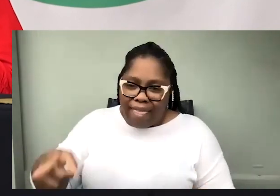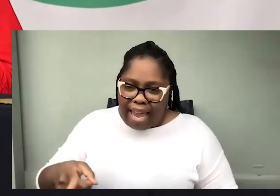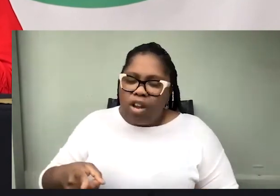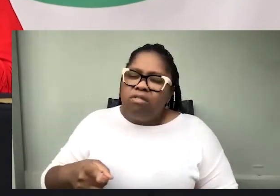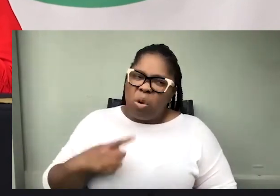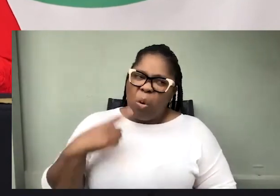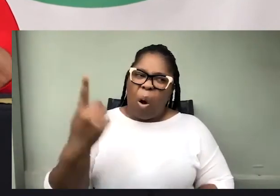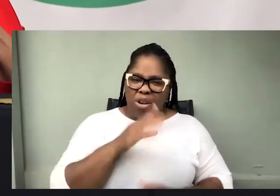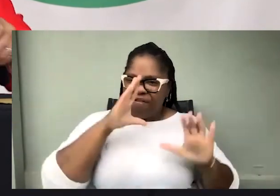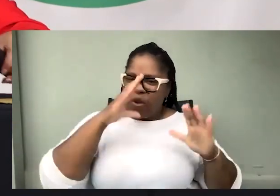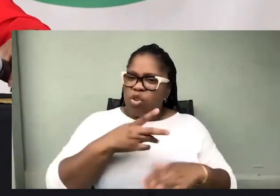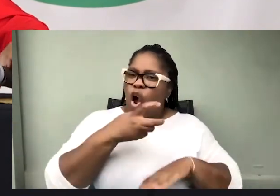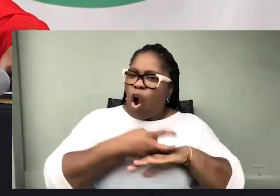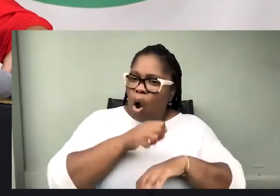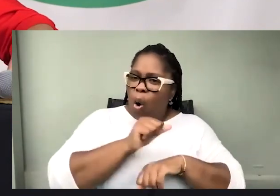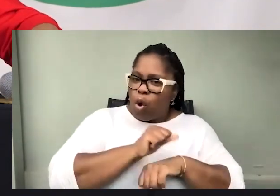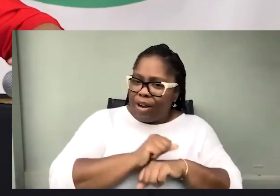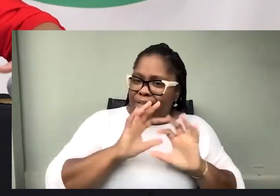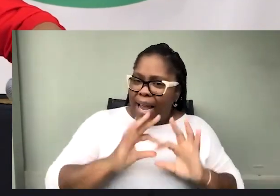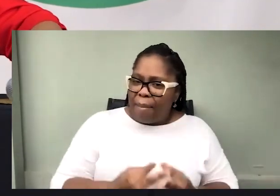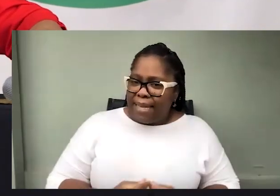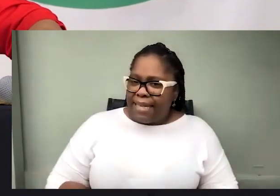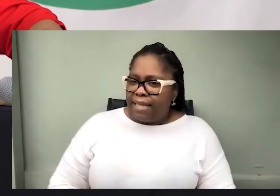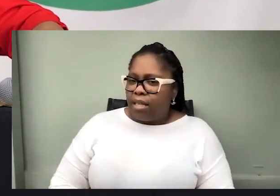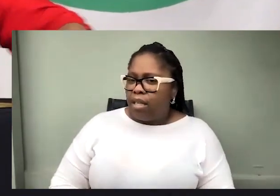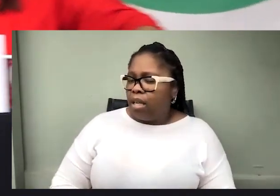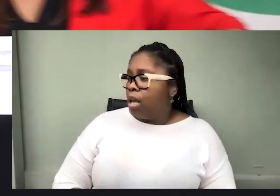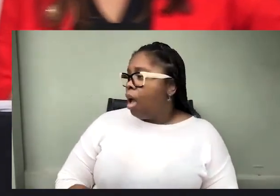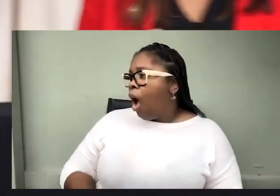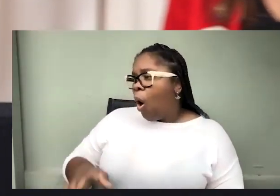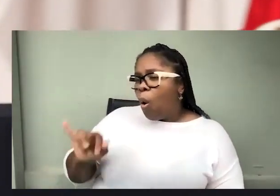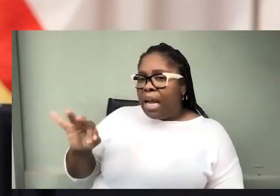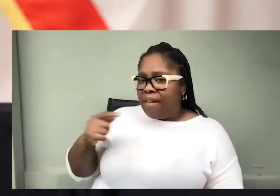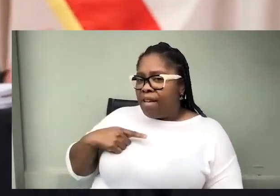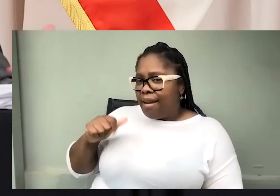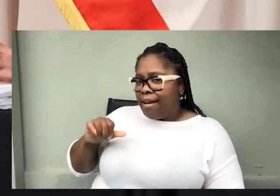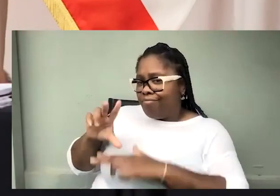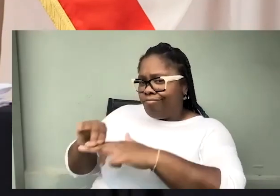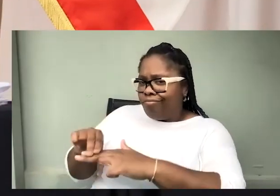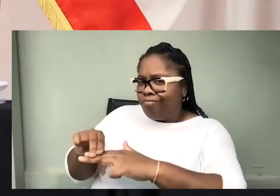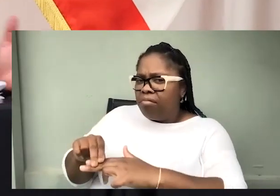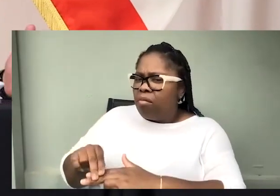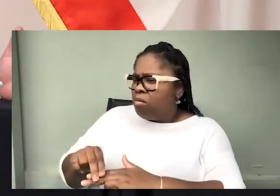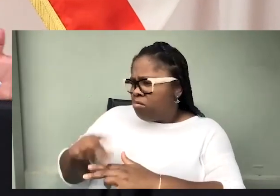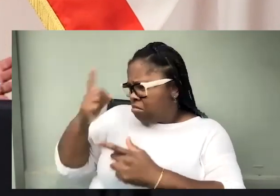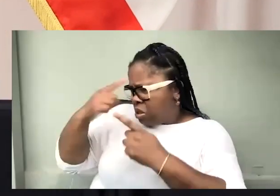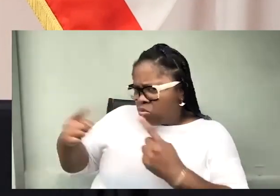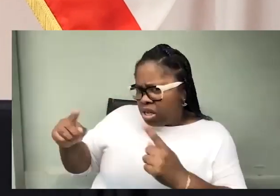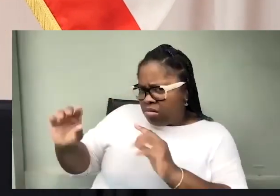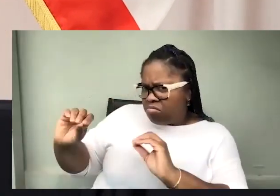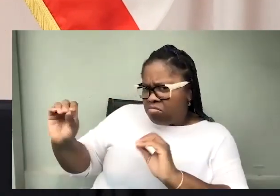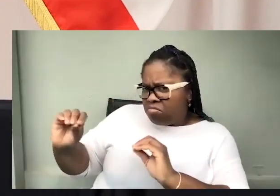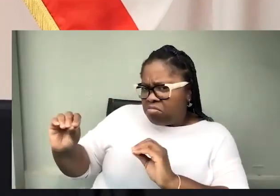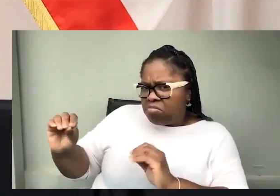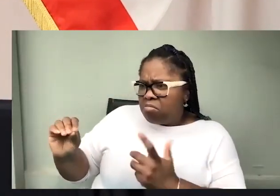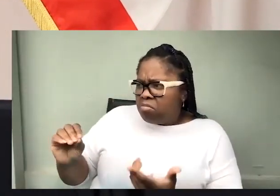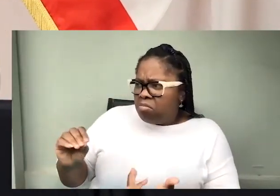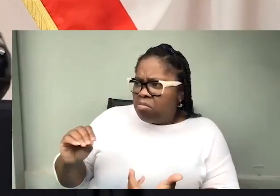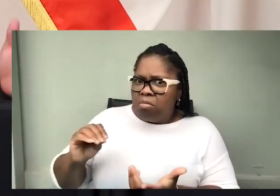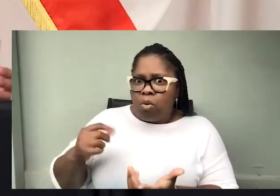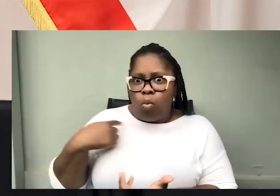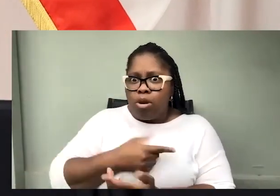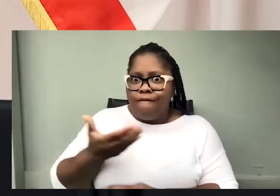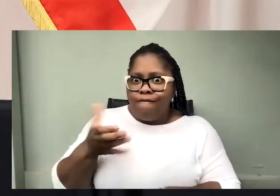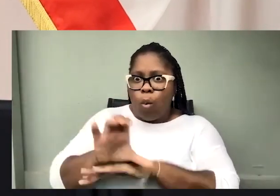hard-working families out there. Well, if I could just comment. I don't think we're disagreeing. Nothing I said was meant to imply that we're going to try